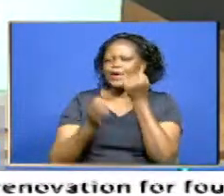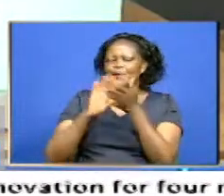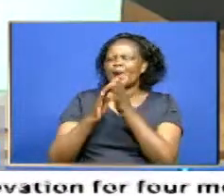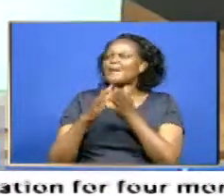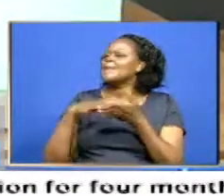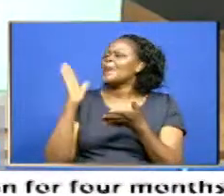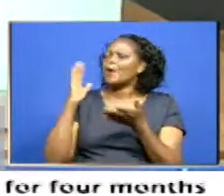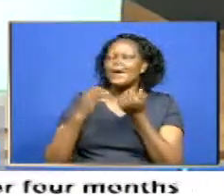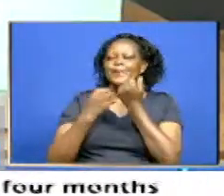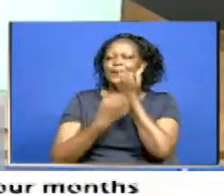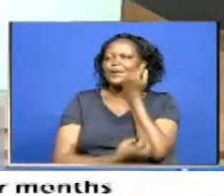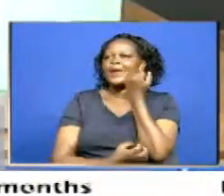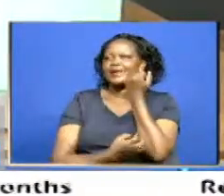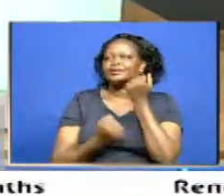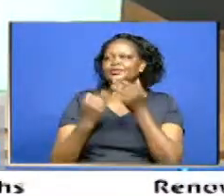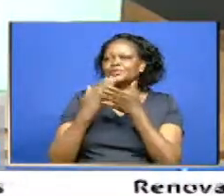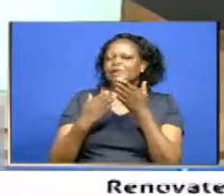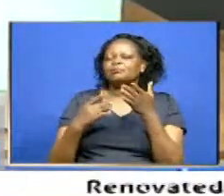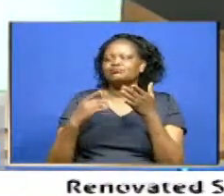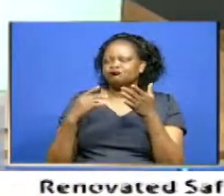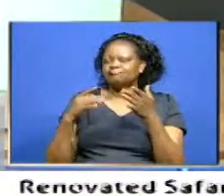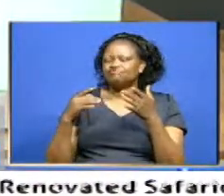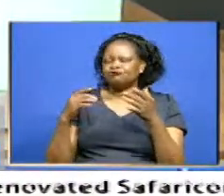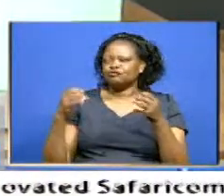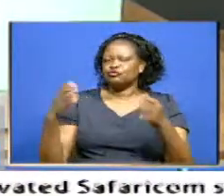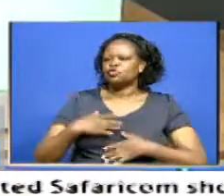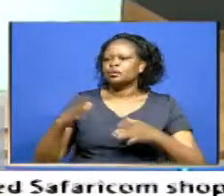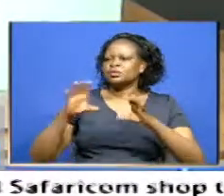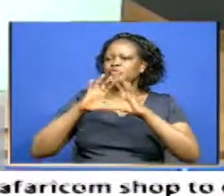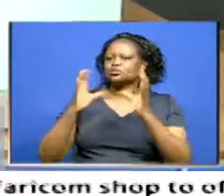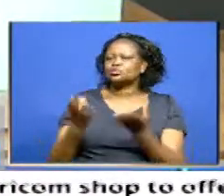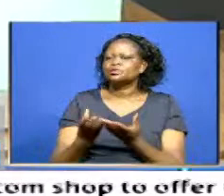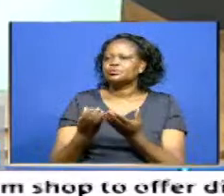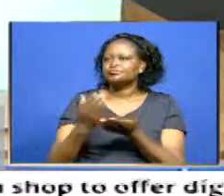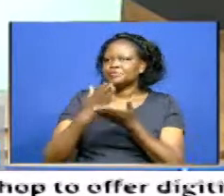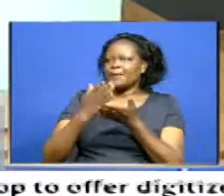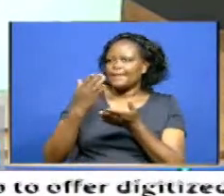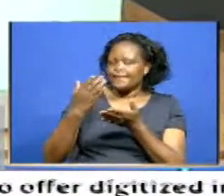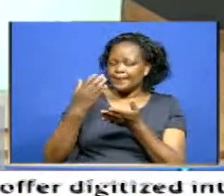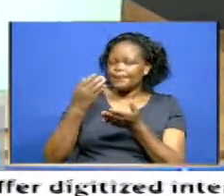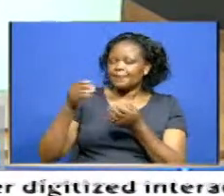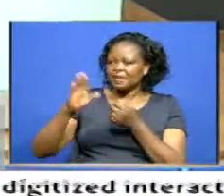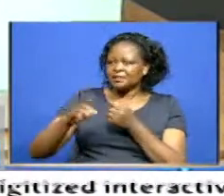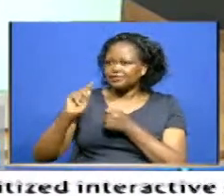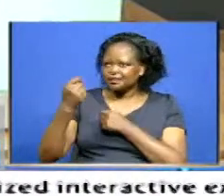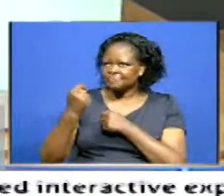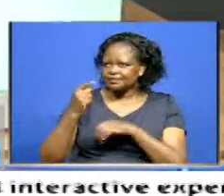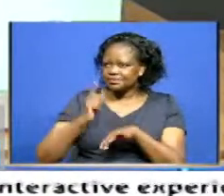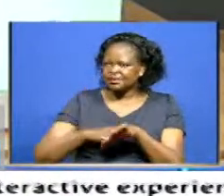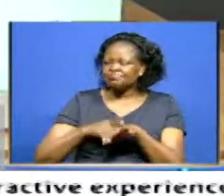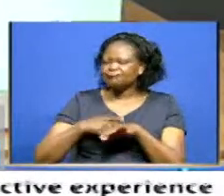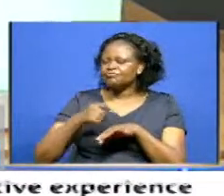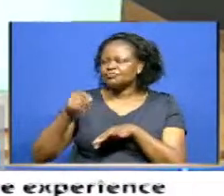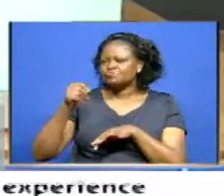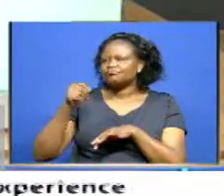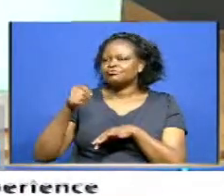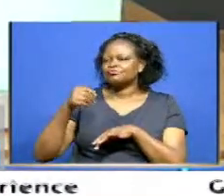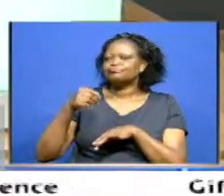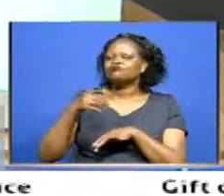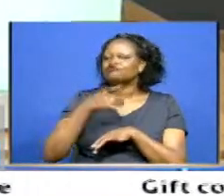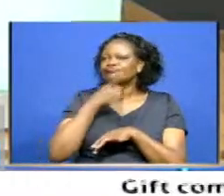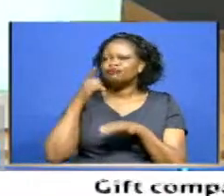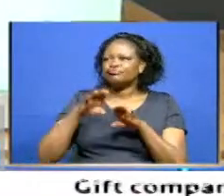vulnerable to some of the shocks in the world. In some parts of Kenya, for example, when you go to arid and semi-arid